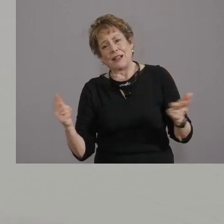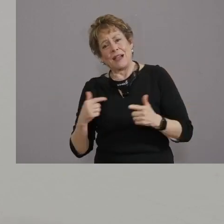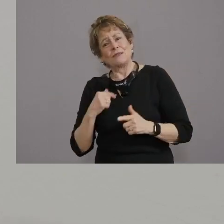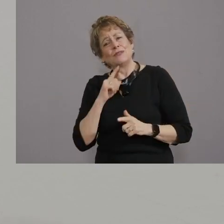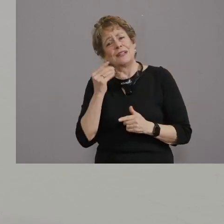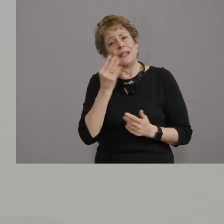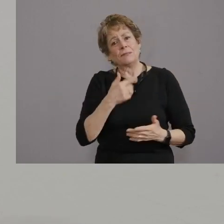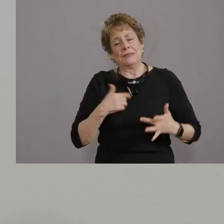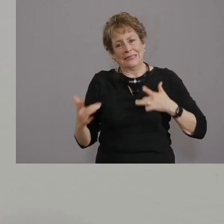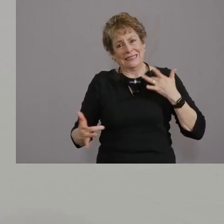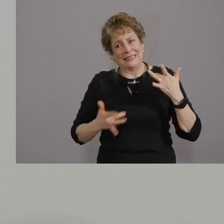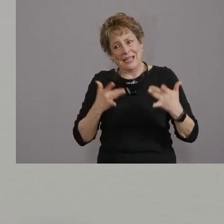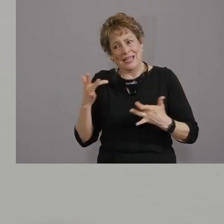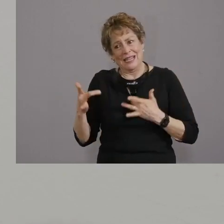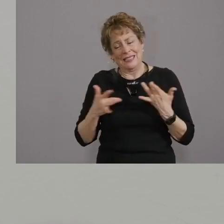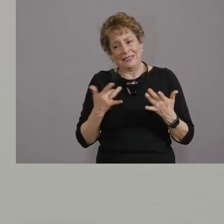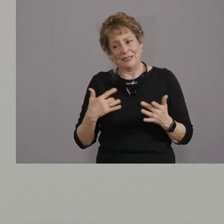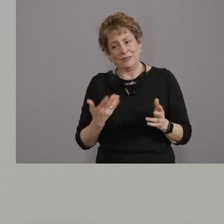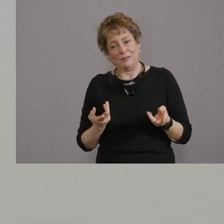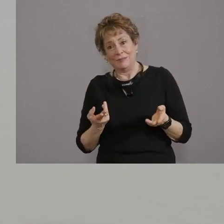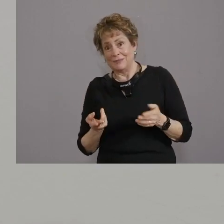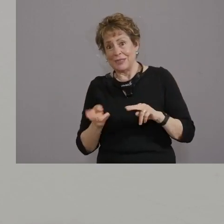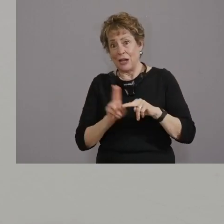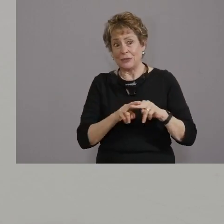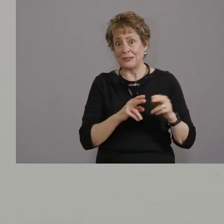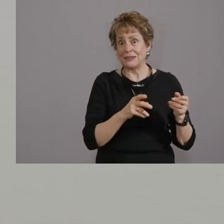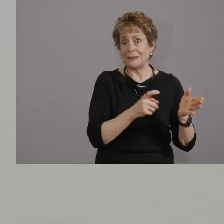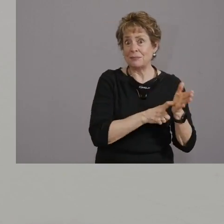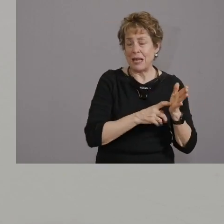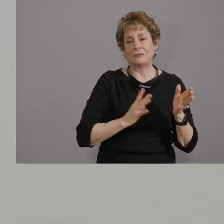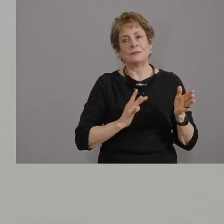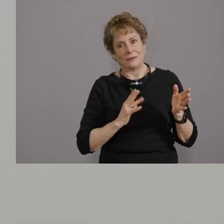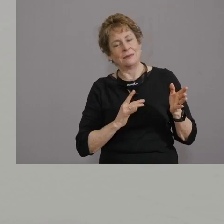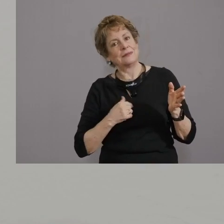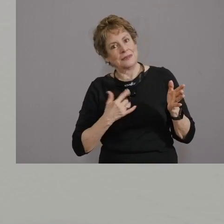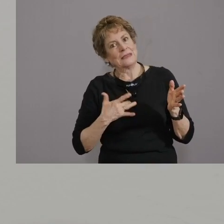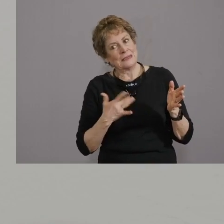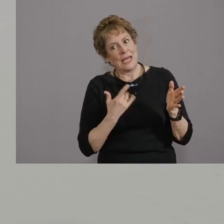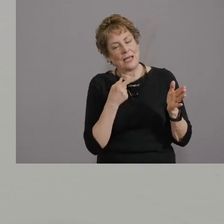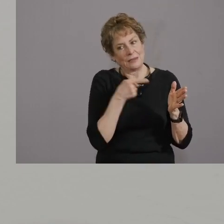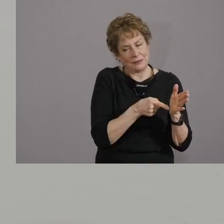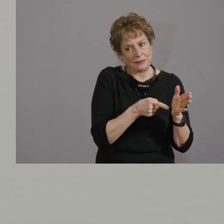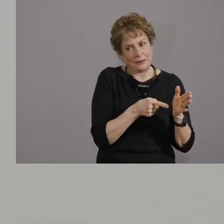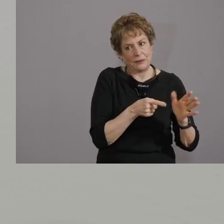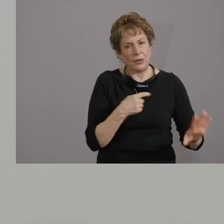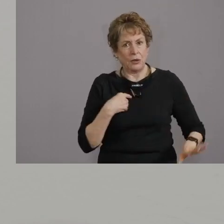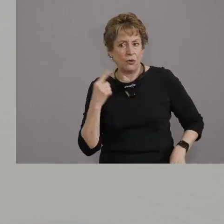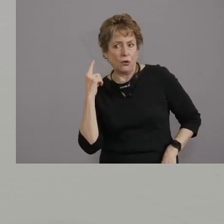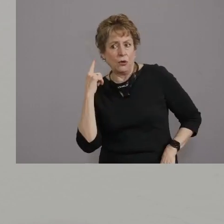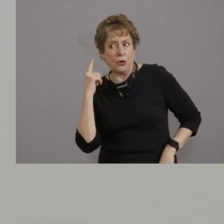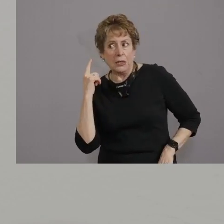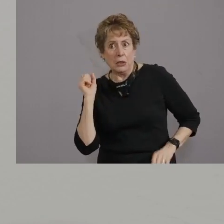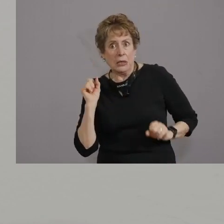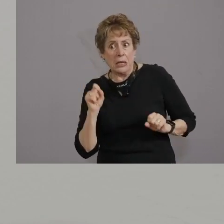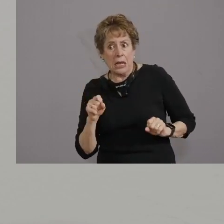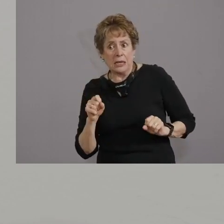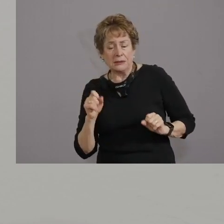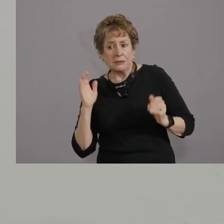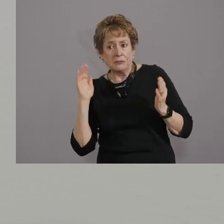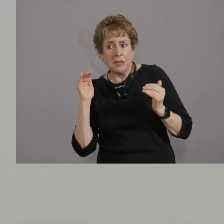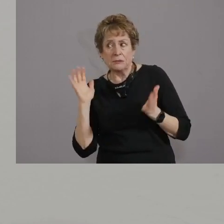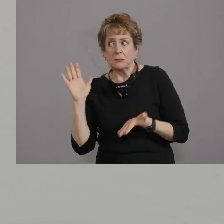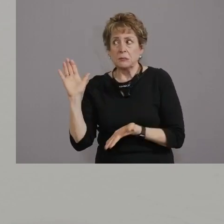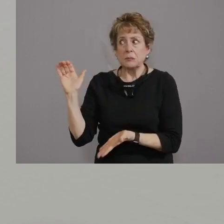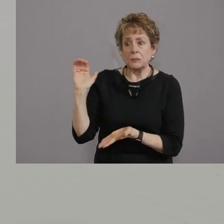vaccine. So we continue, what we've been told is that we can anticipate getting the levels of doses